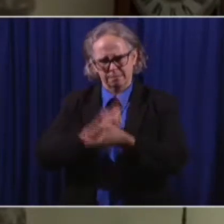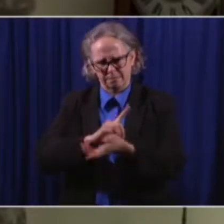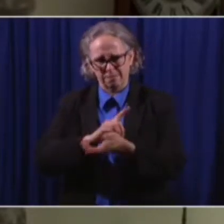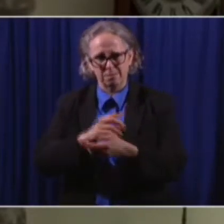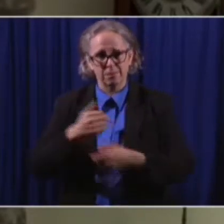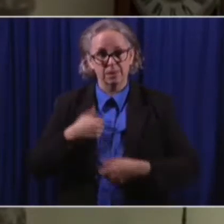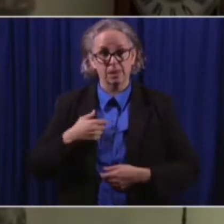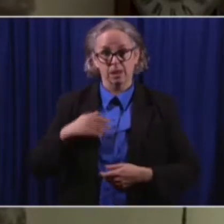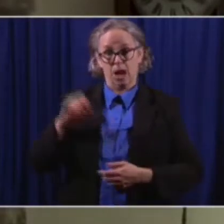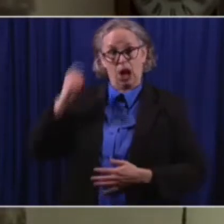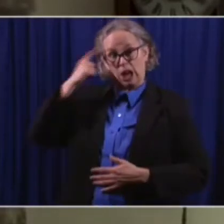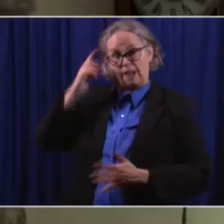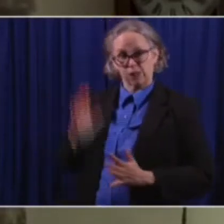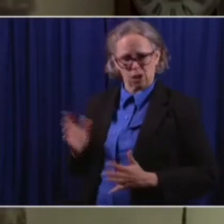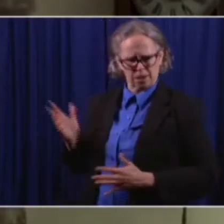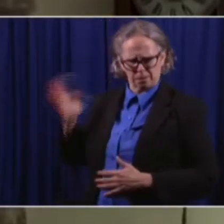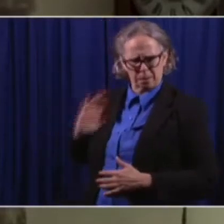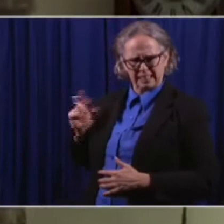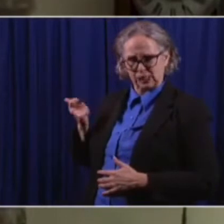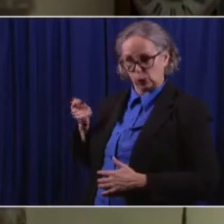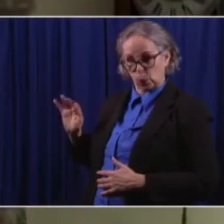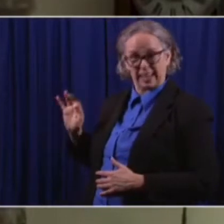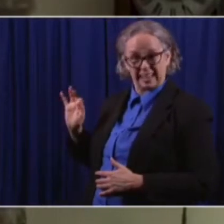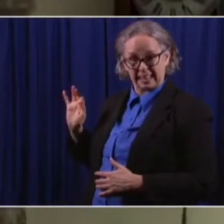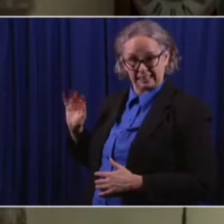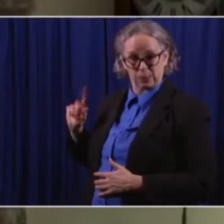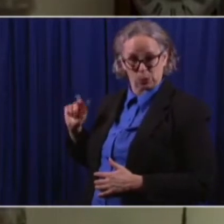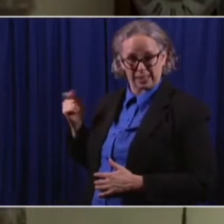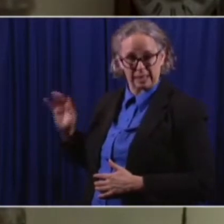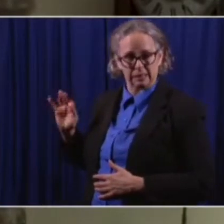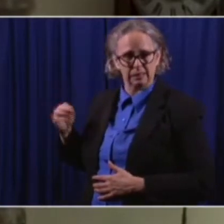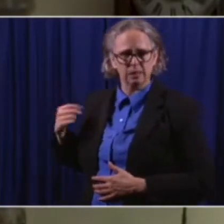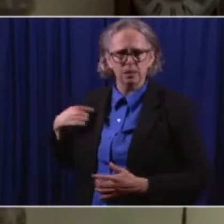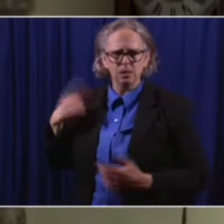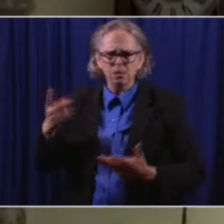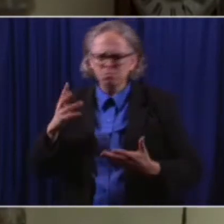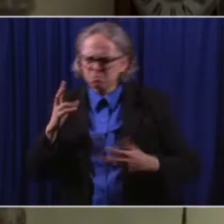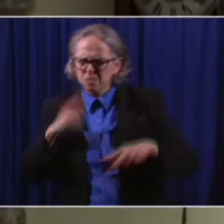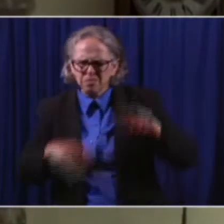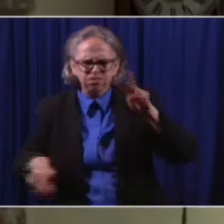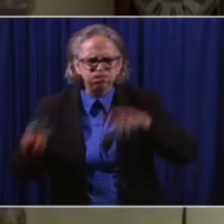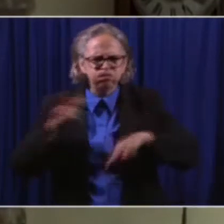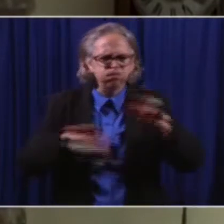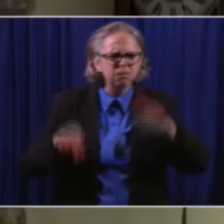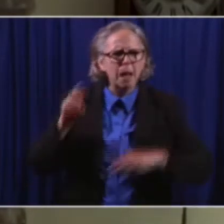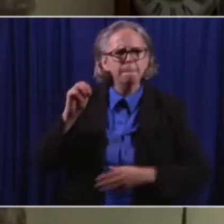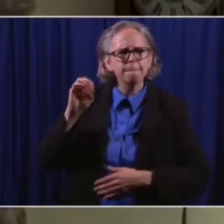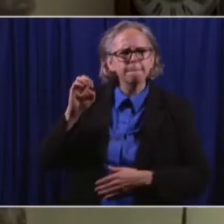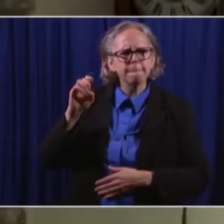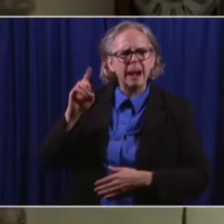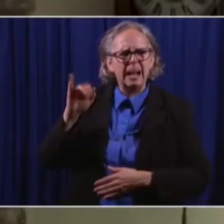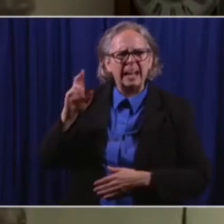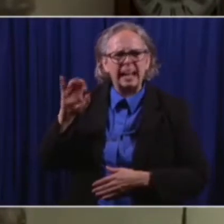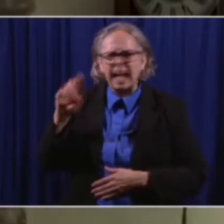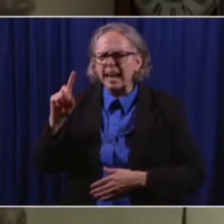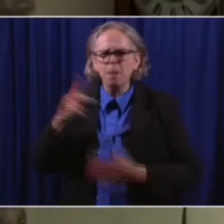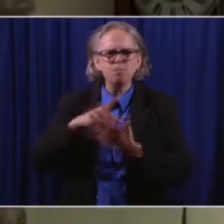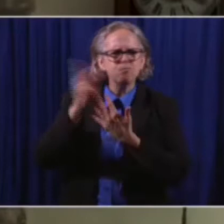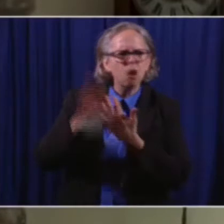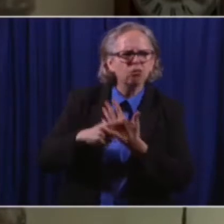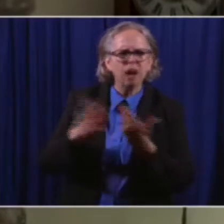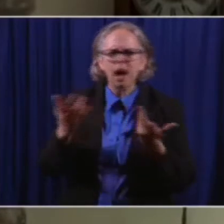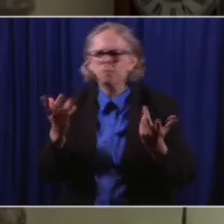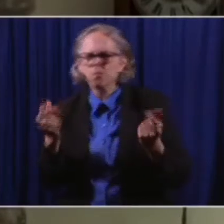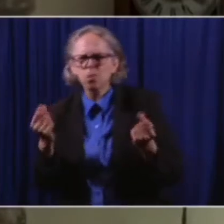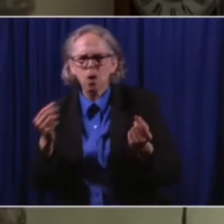our administration has been evaluating our Medicaid program. Department of Medicaid officials have traveled the state. They've spoke